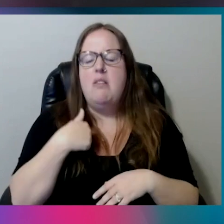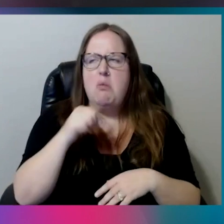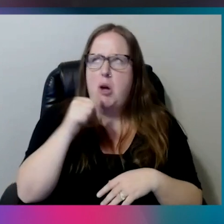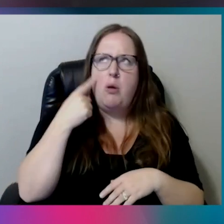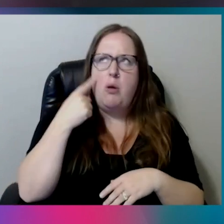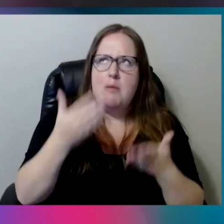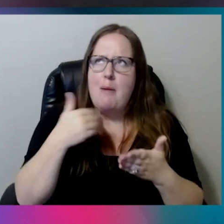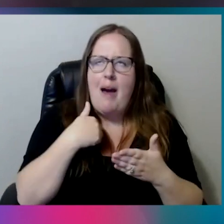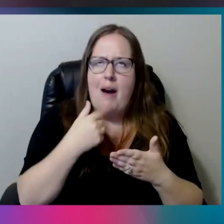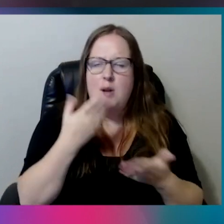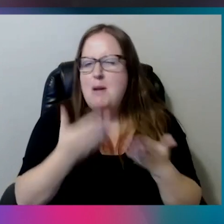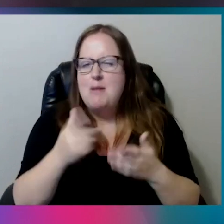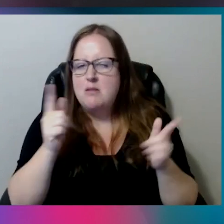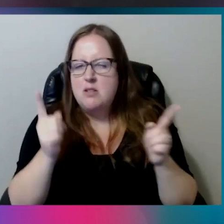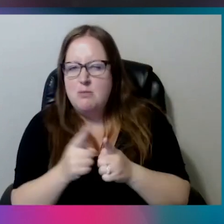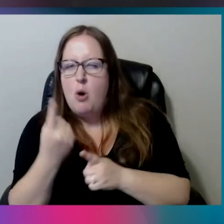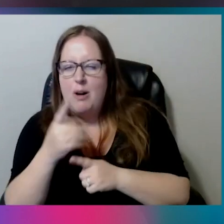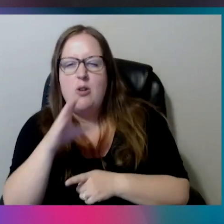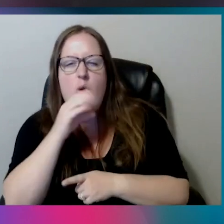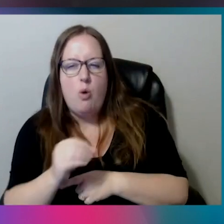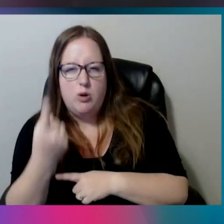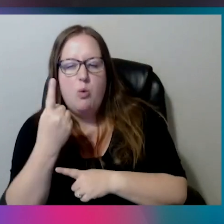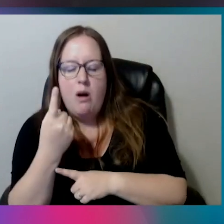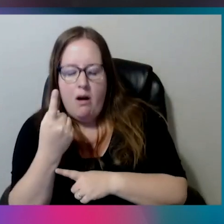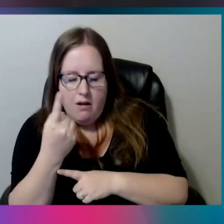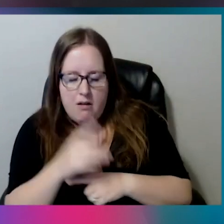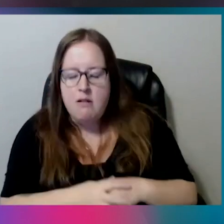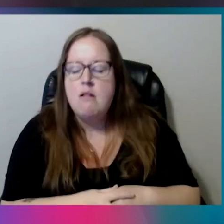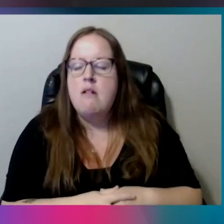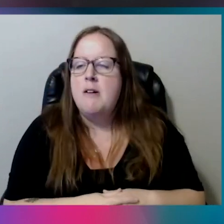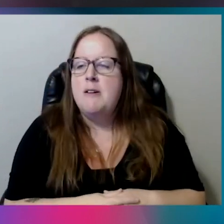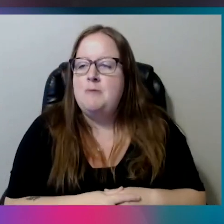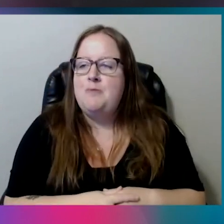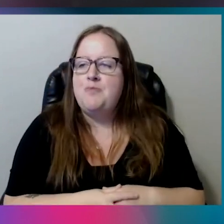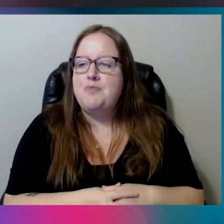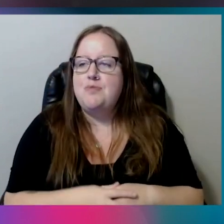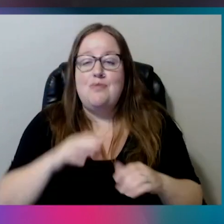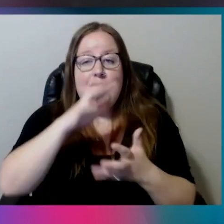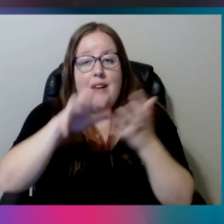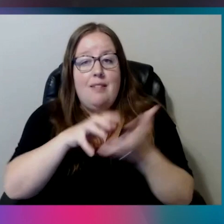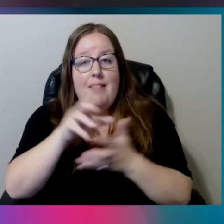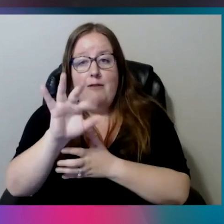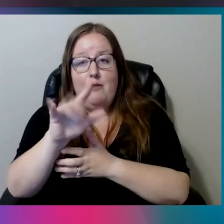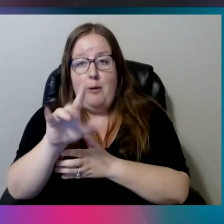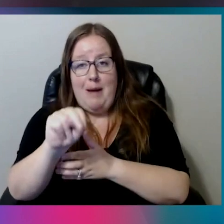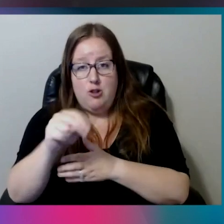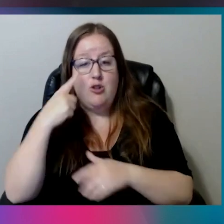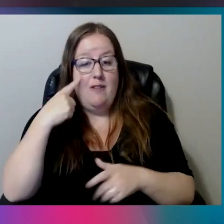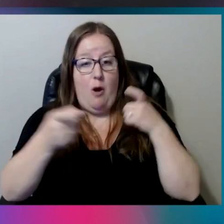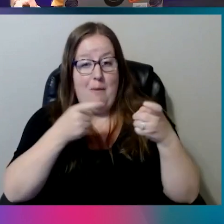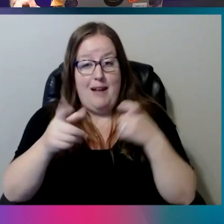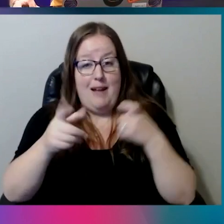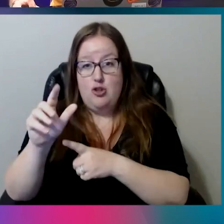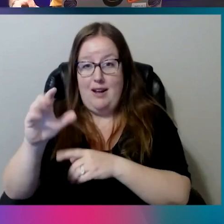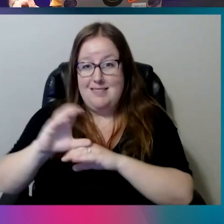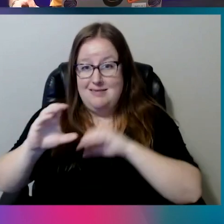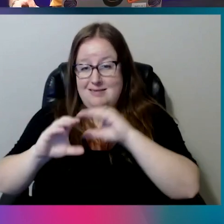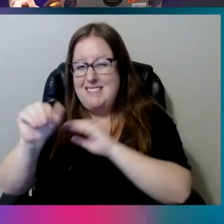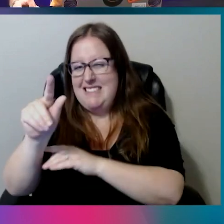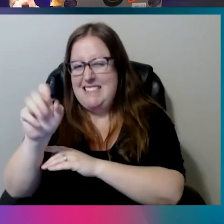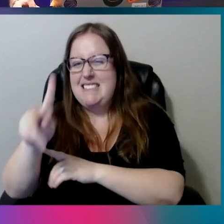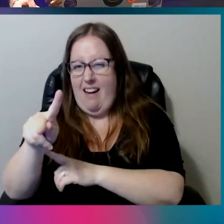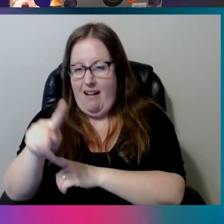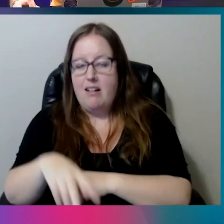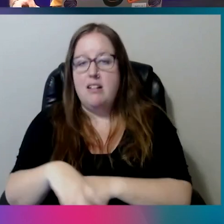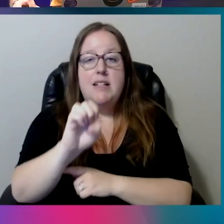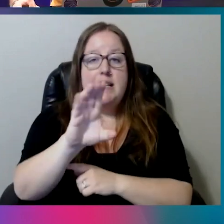here, a very old one. App Runner's in here. CloudFormation for managing stacks, etc. ECR, I can push